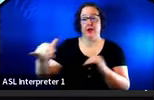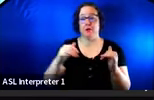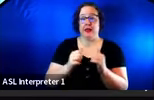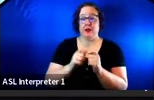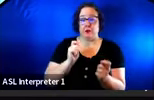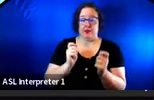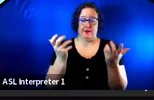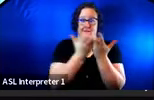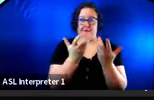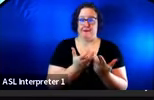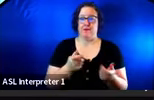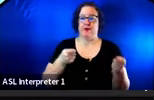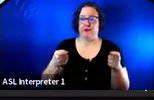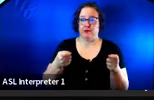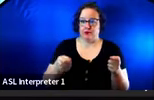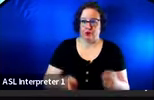controls, right?